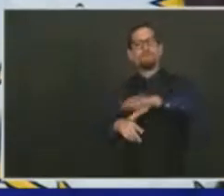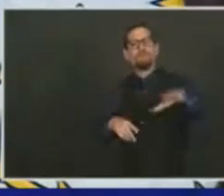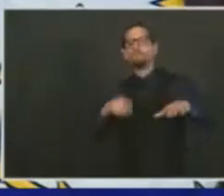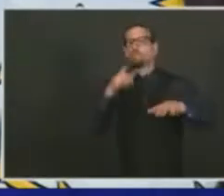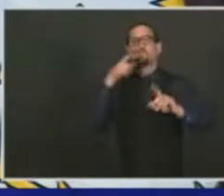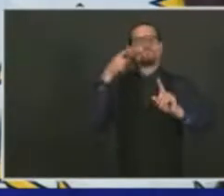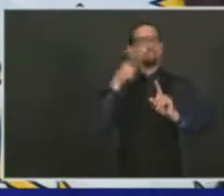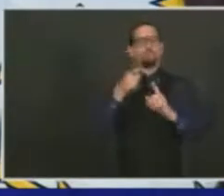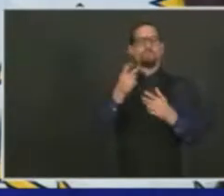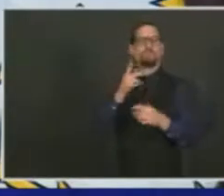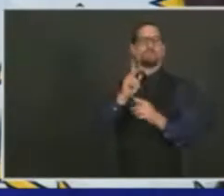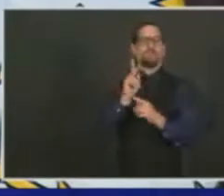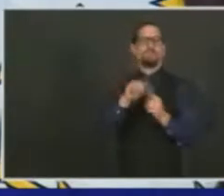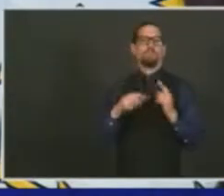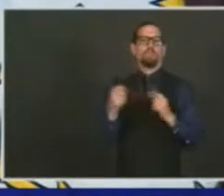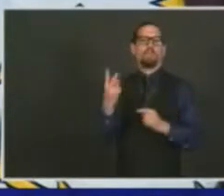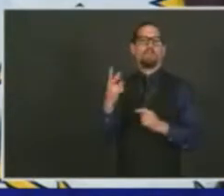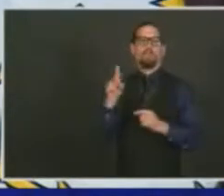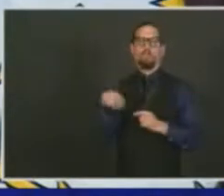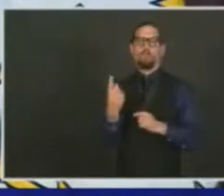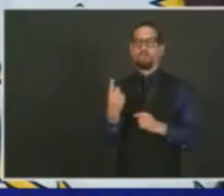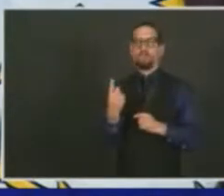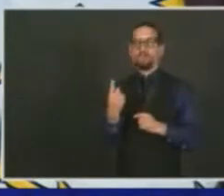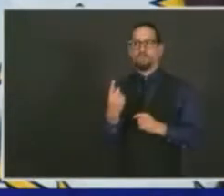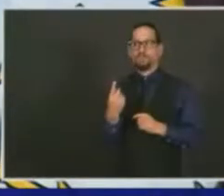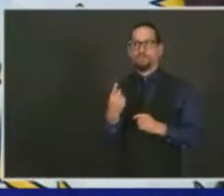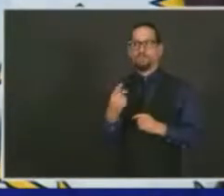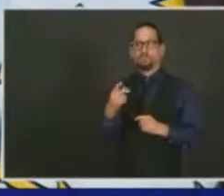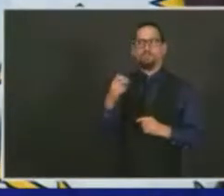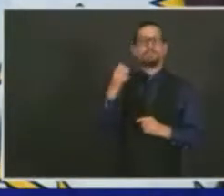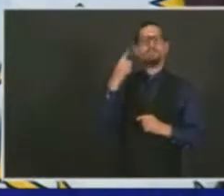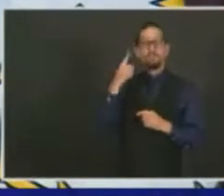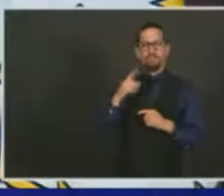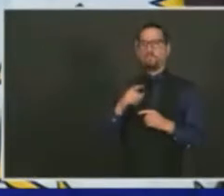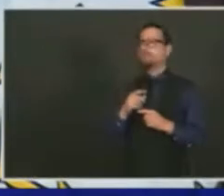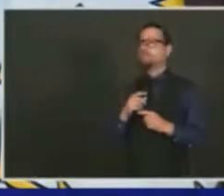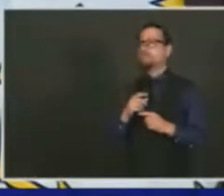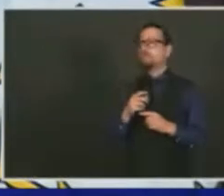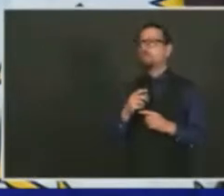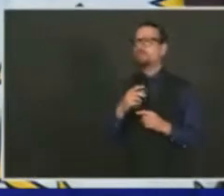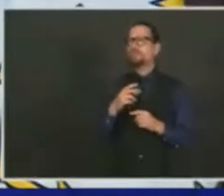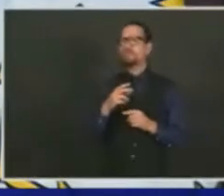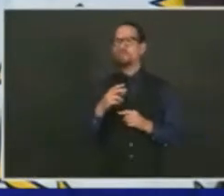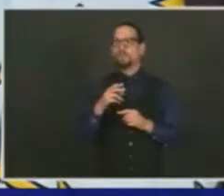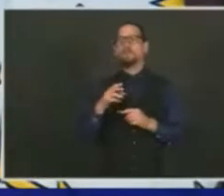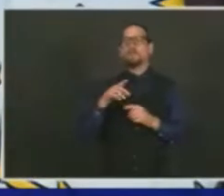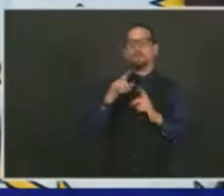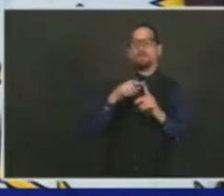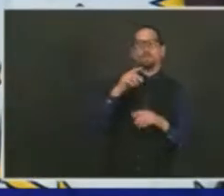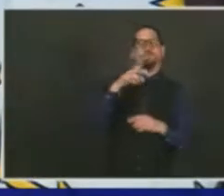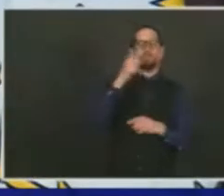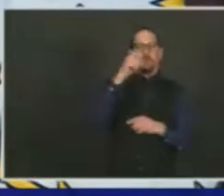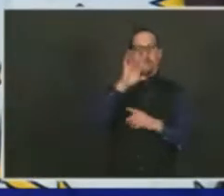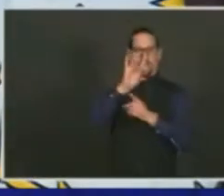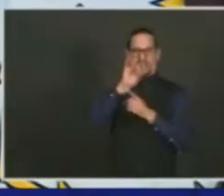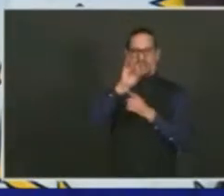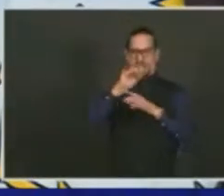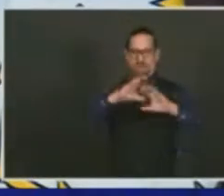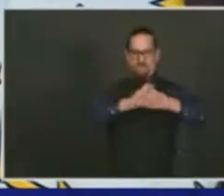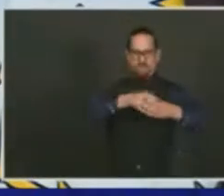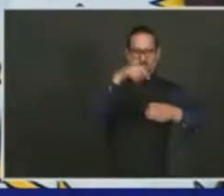ago. Since the end of September, we've added about 100 contact tracers, but here's a key